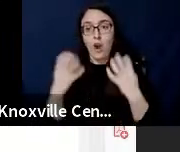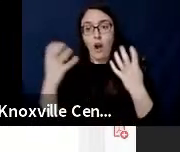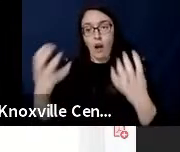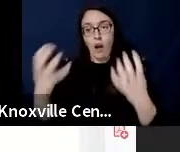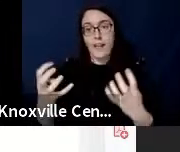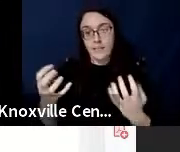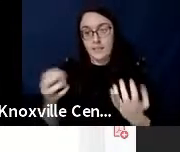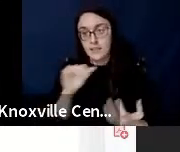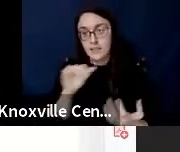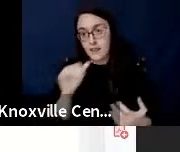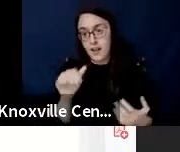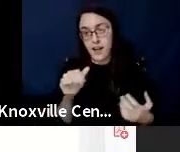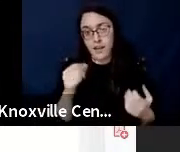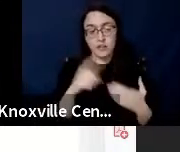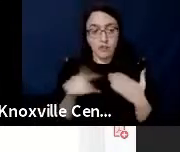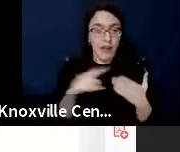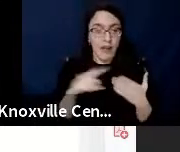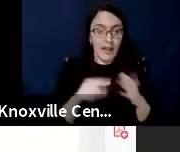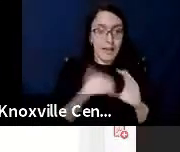constantly.